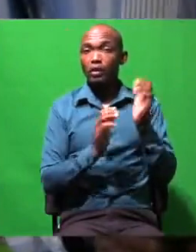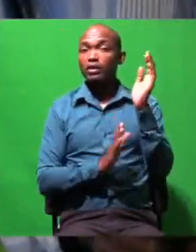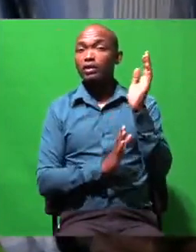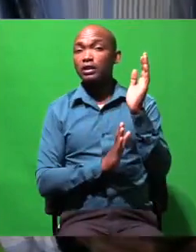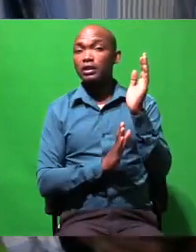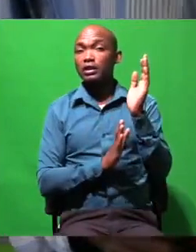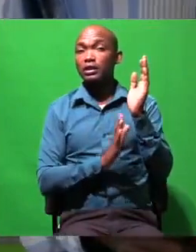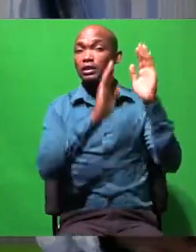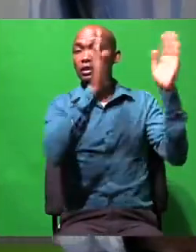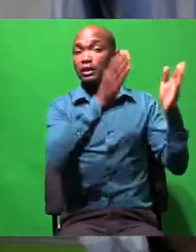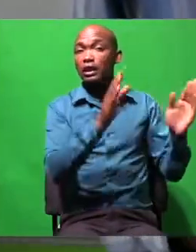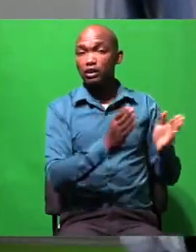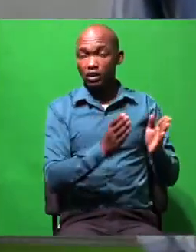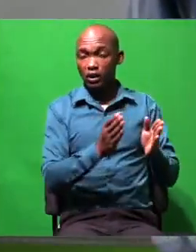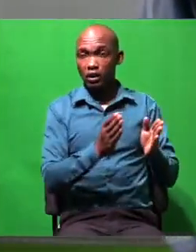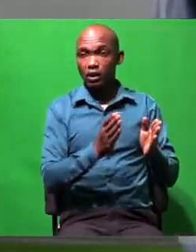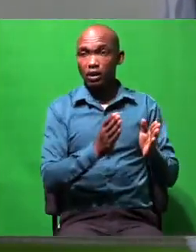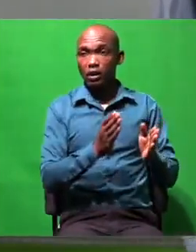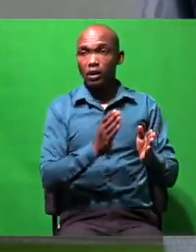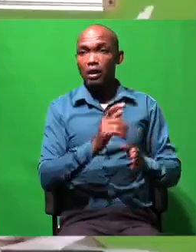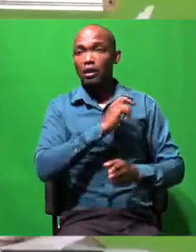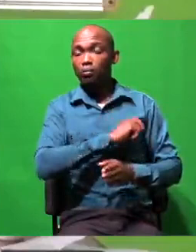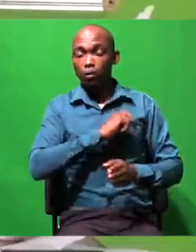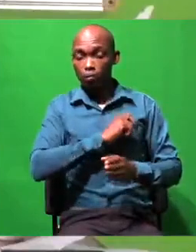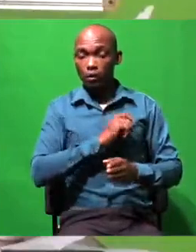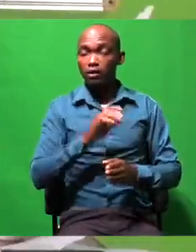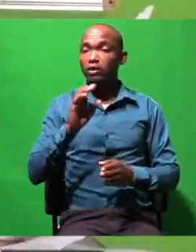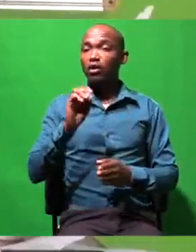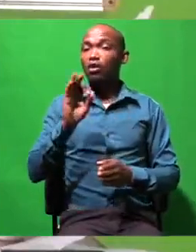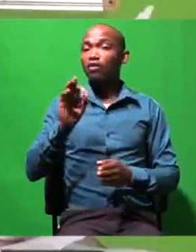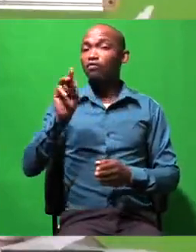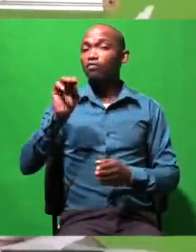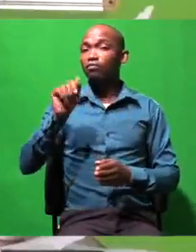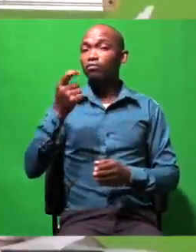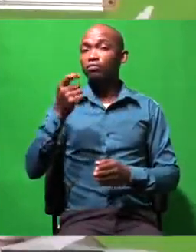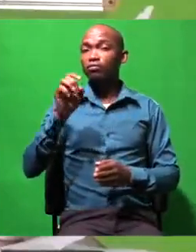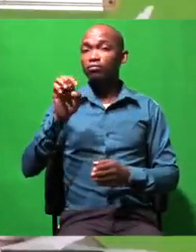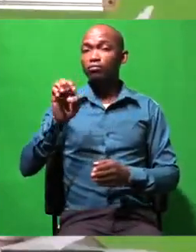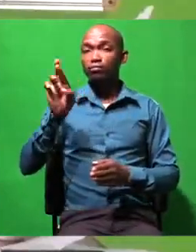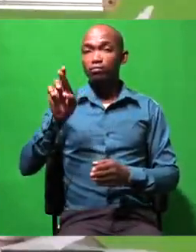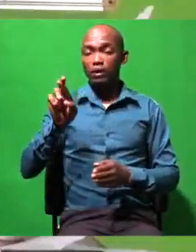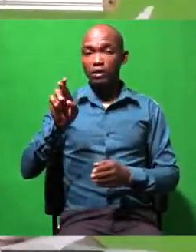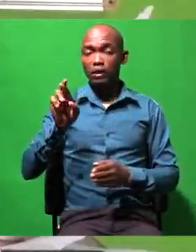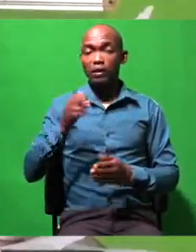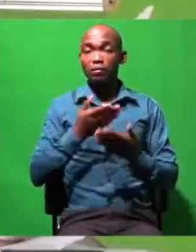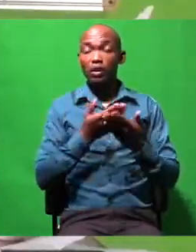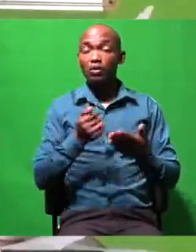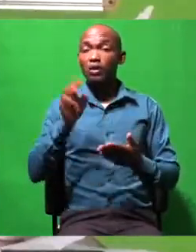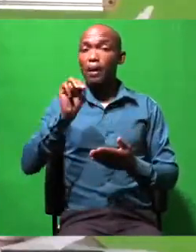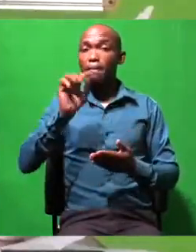structure, and properties of matter, where matter is